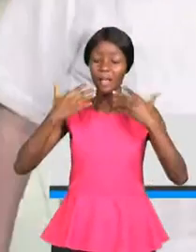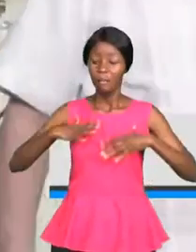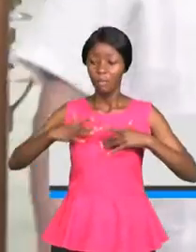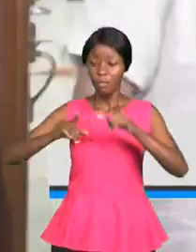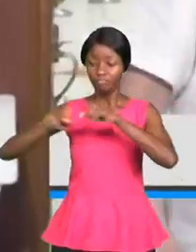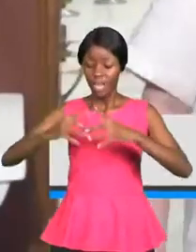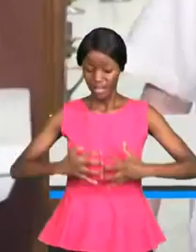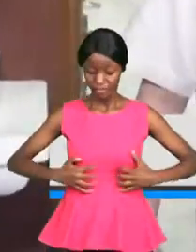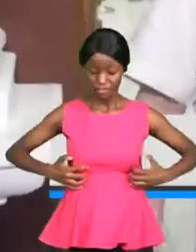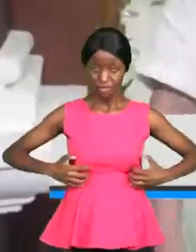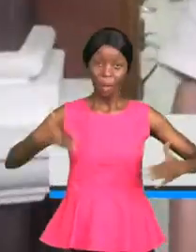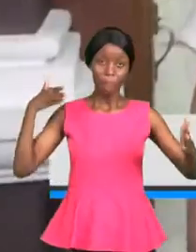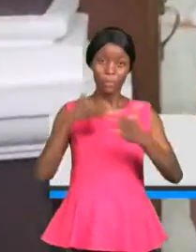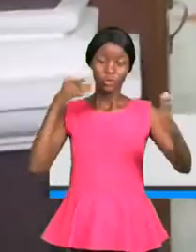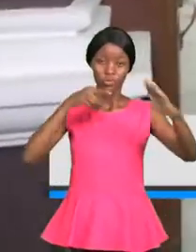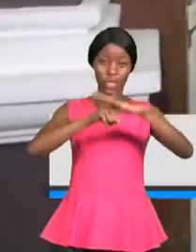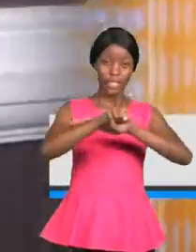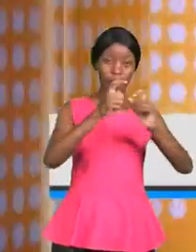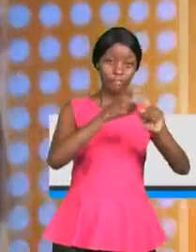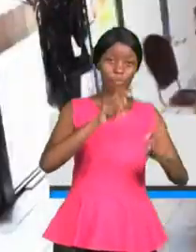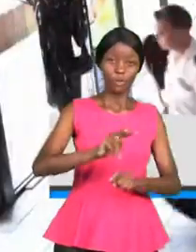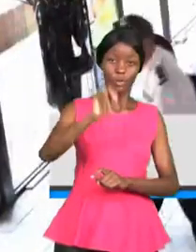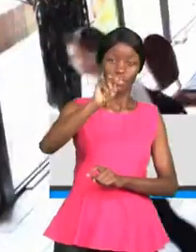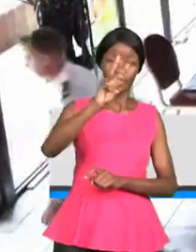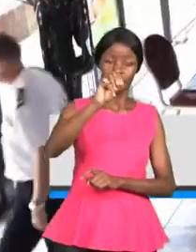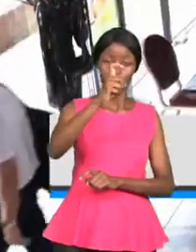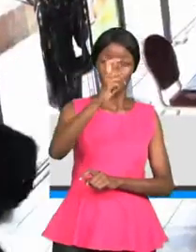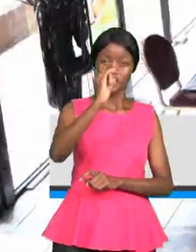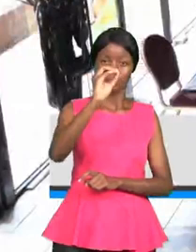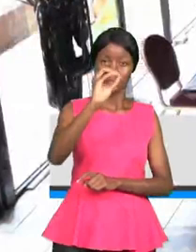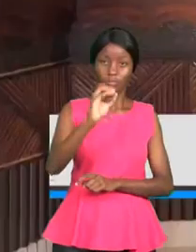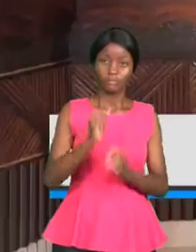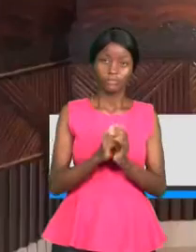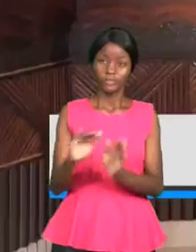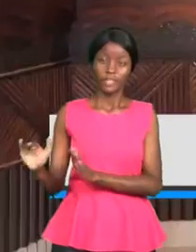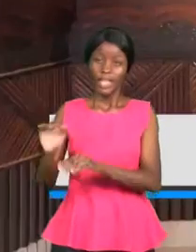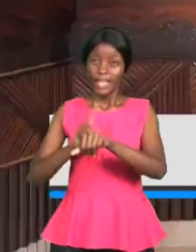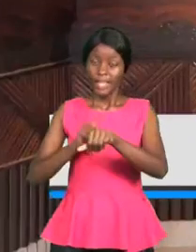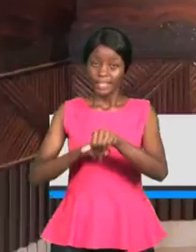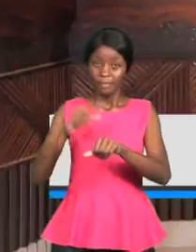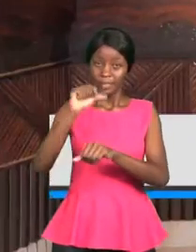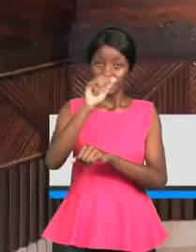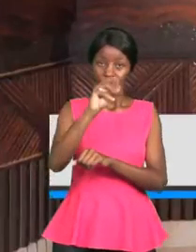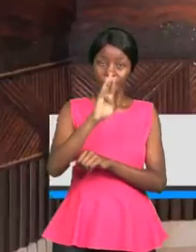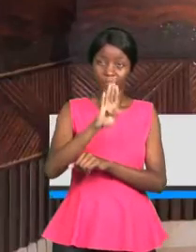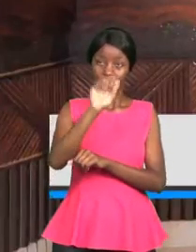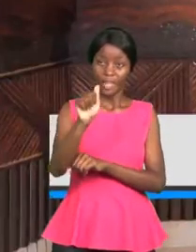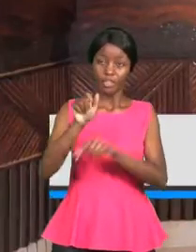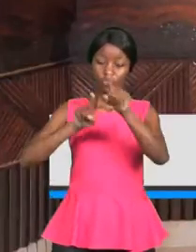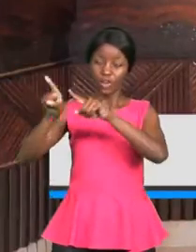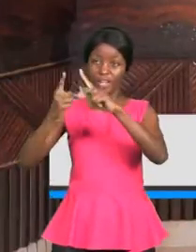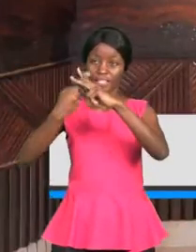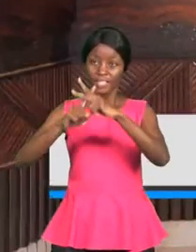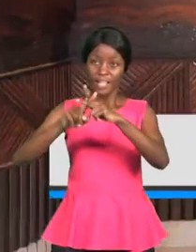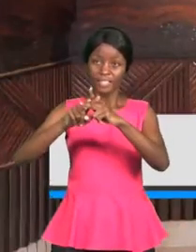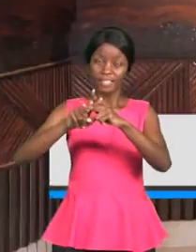refused passage northward through Mexico. As Gambia's tourist season begins, hotel owners are still trying to